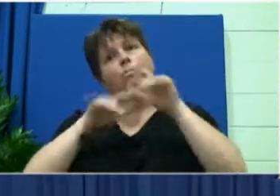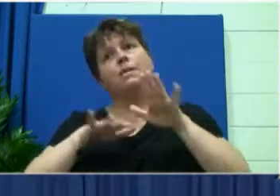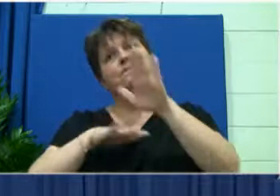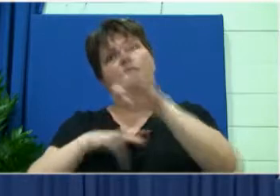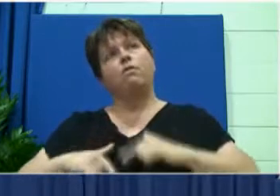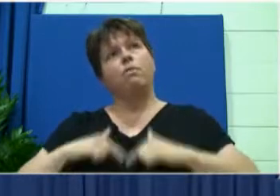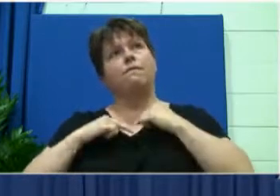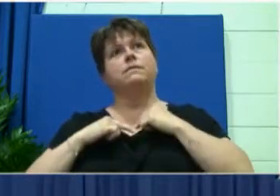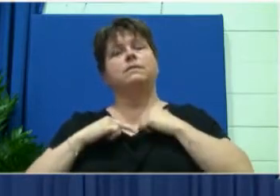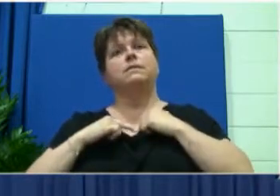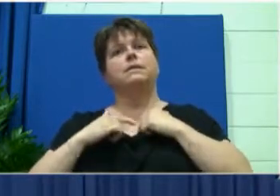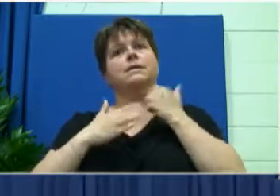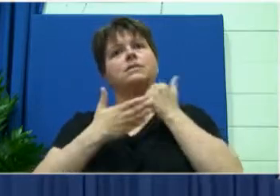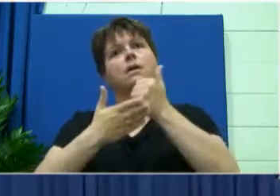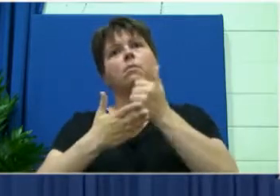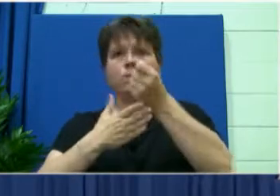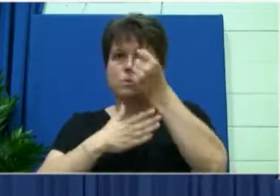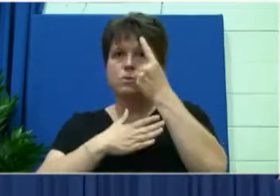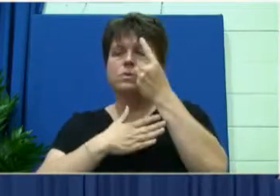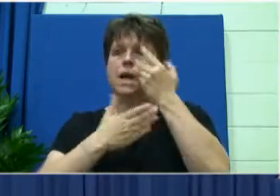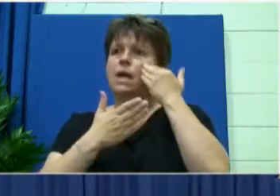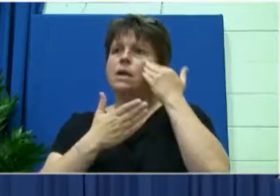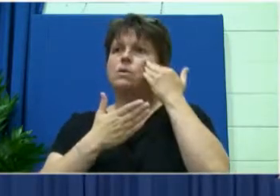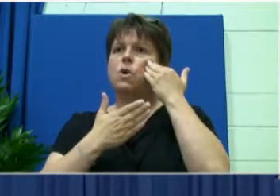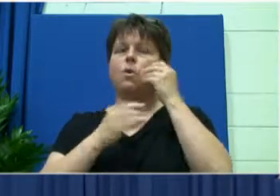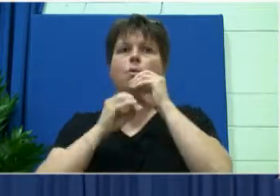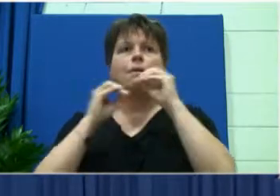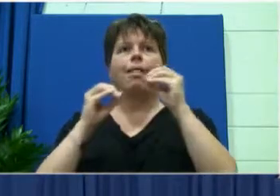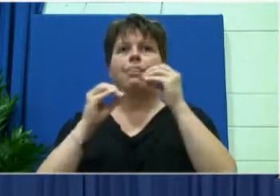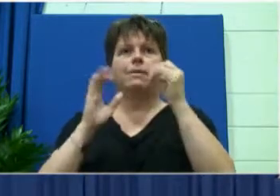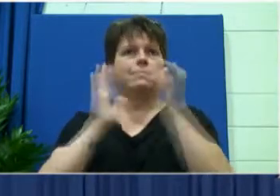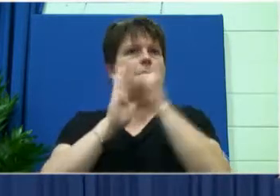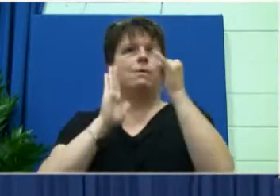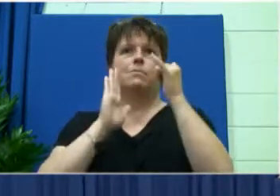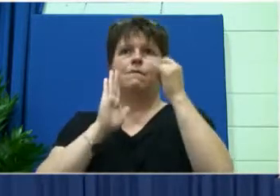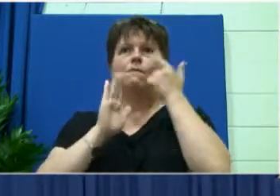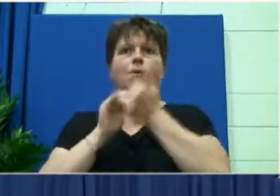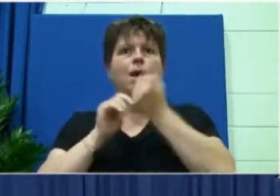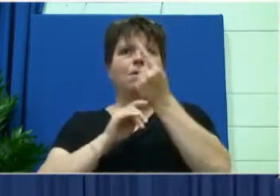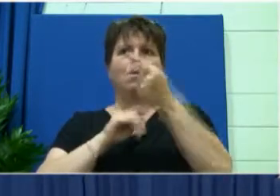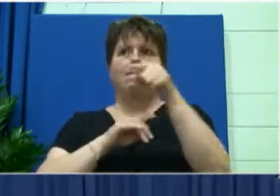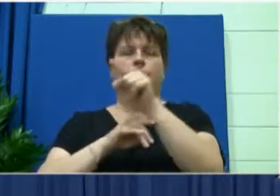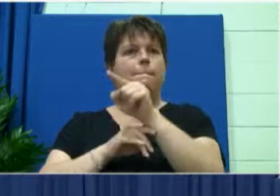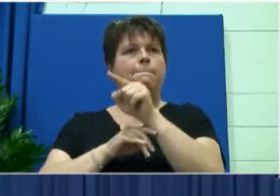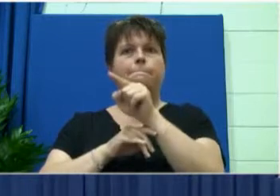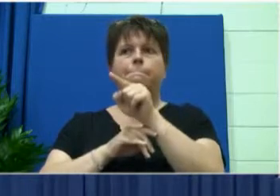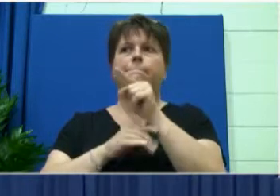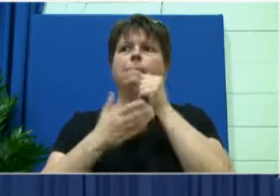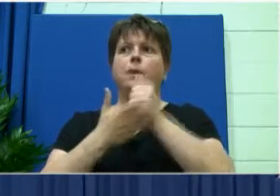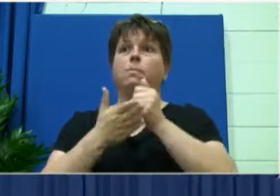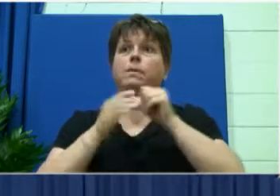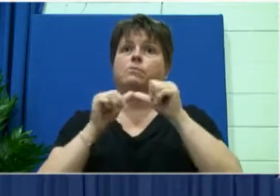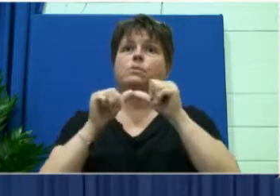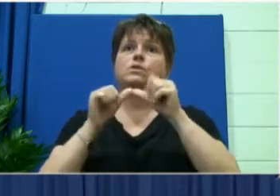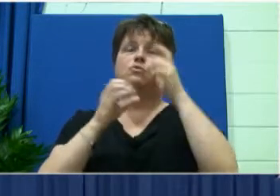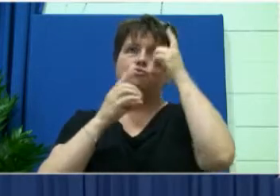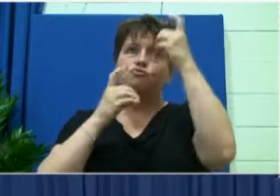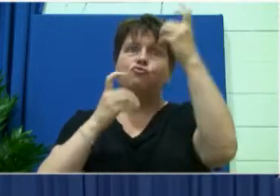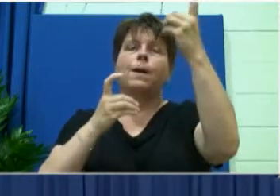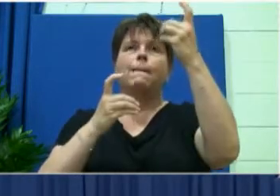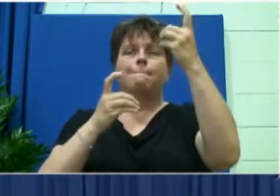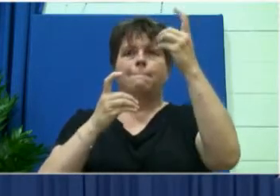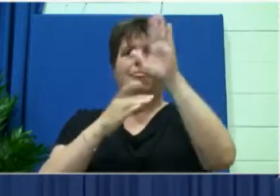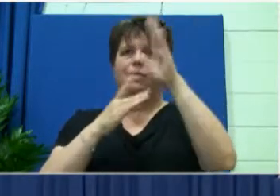lives and just help them to know that nothing is impossible for any one of them. Help them to continue to dream their